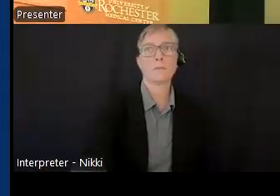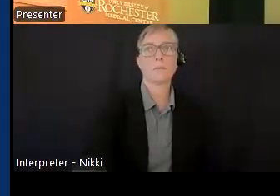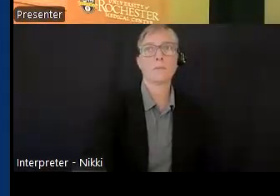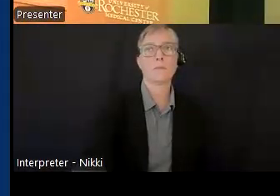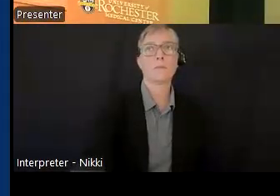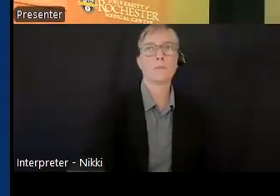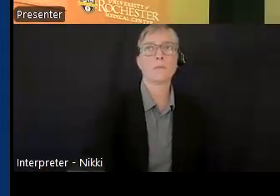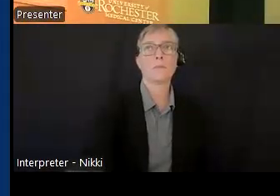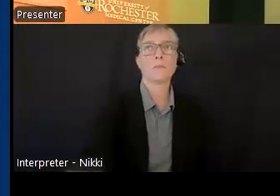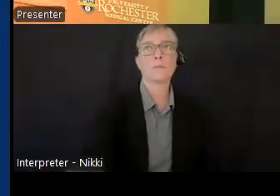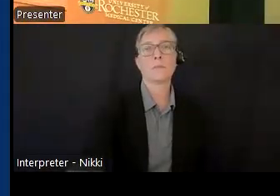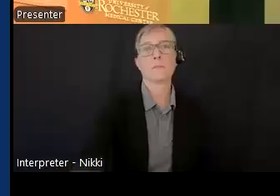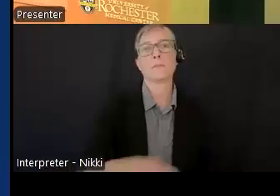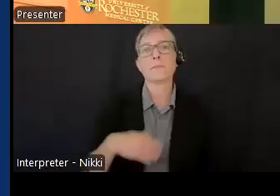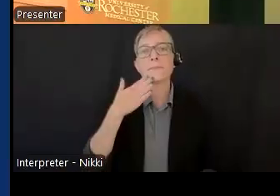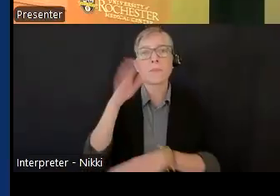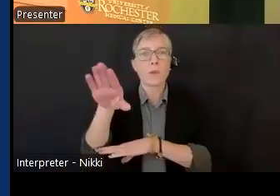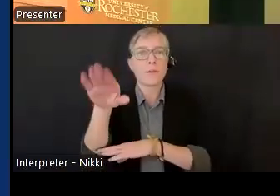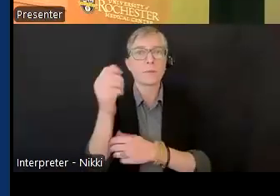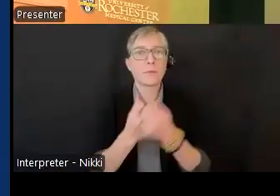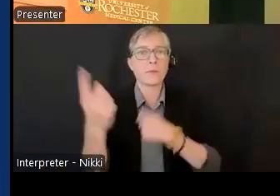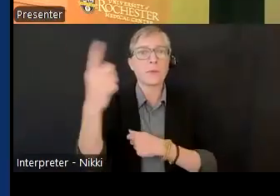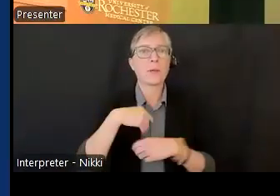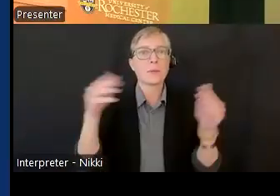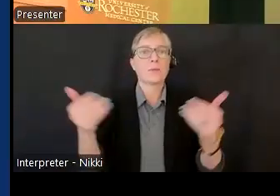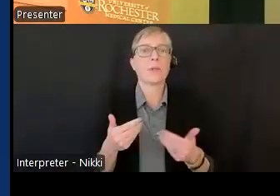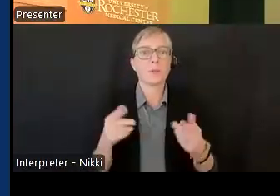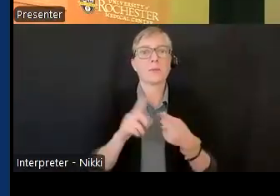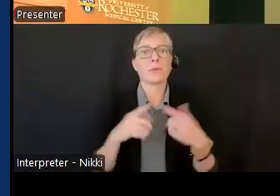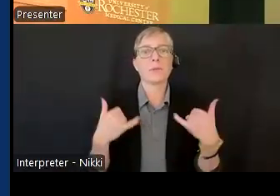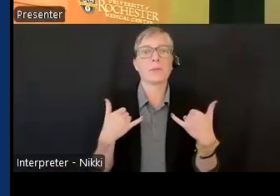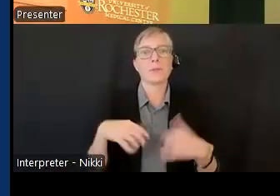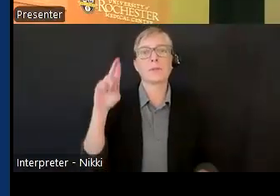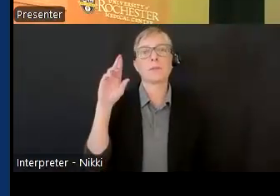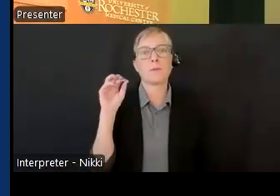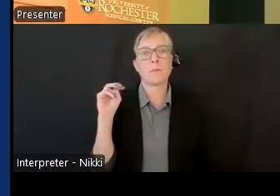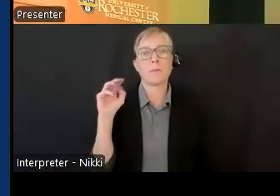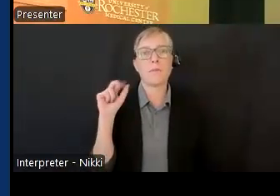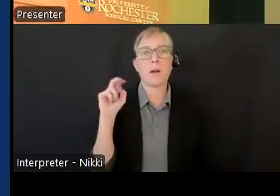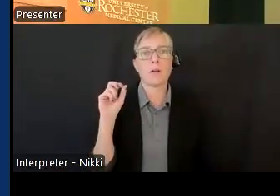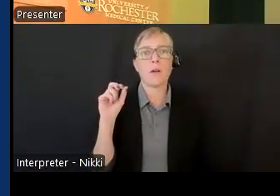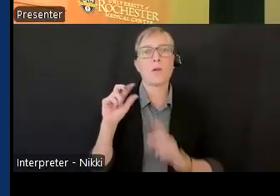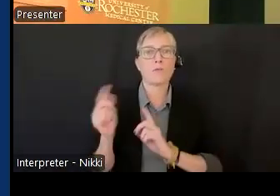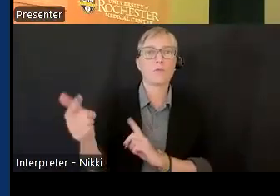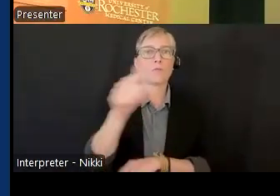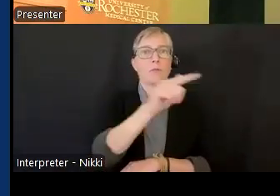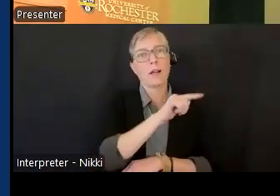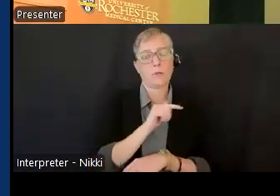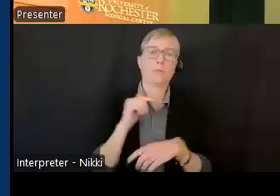Good afternoon, everybody, and welcome to today's Romano round session. Good afternoon.